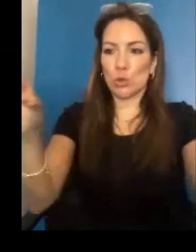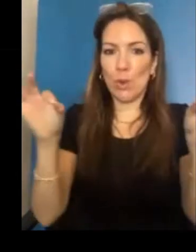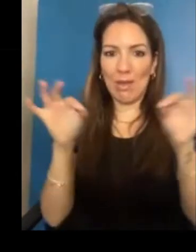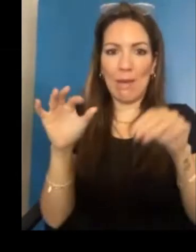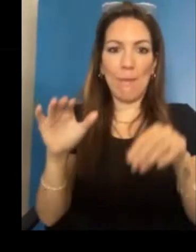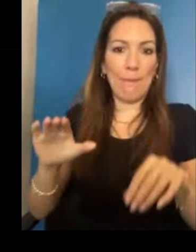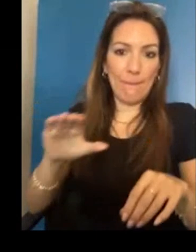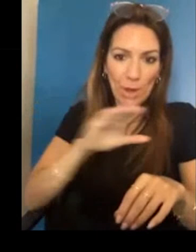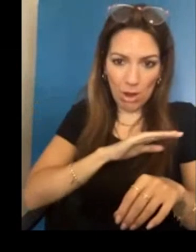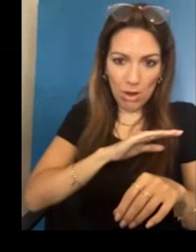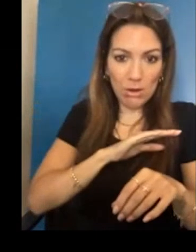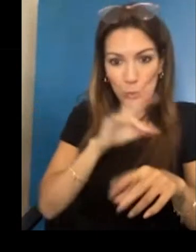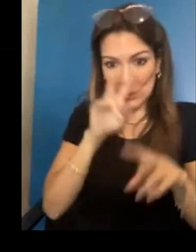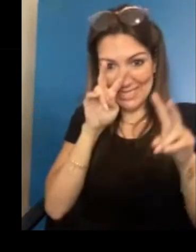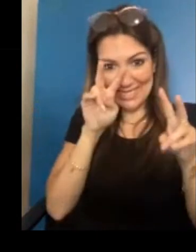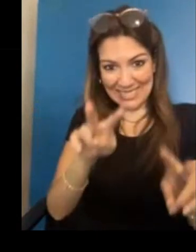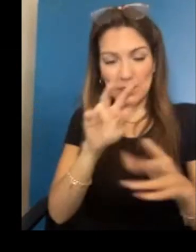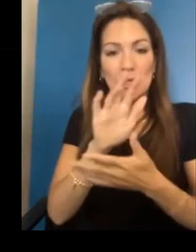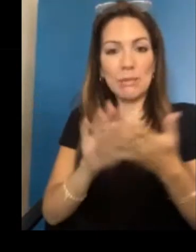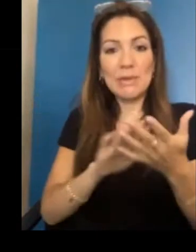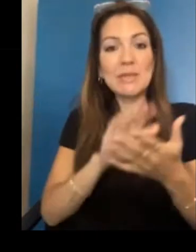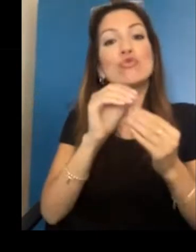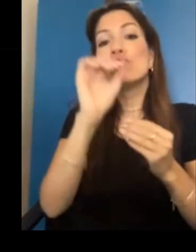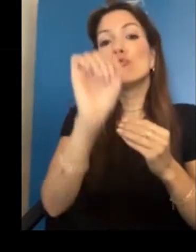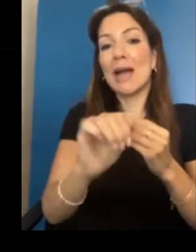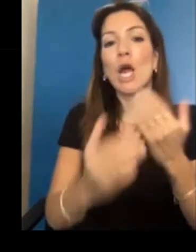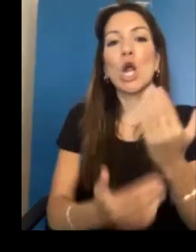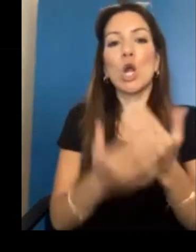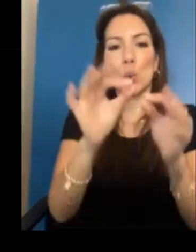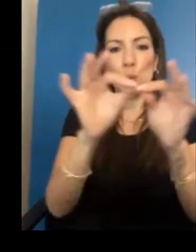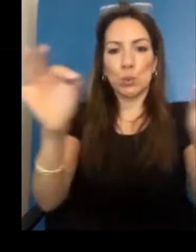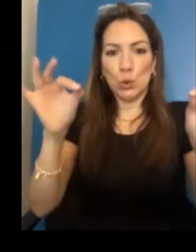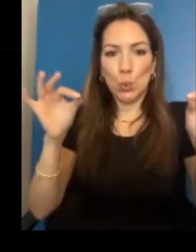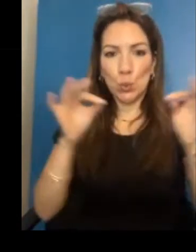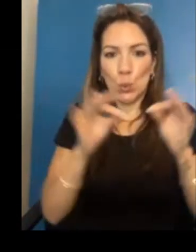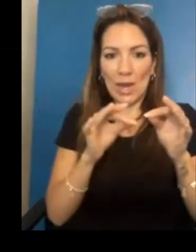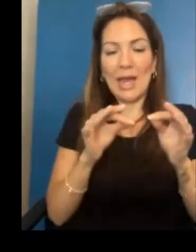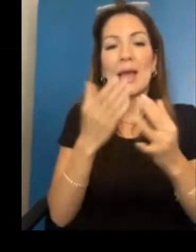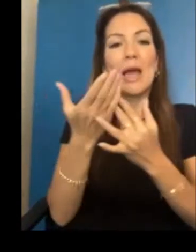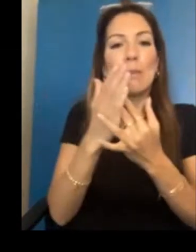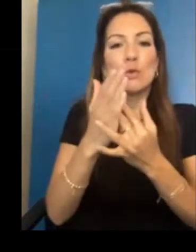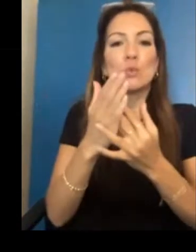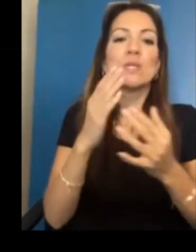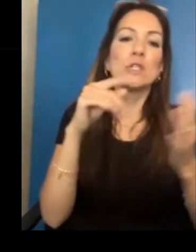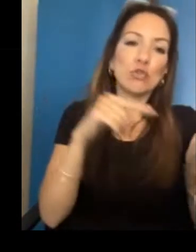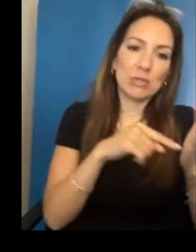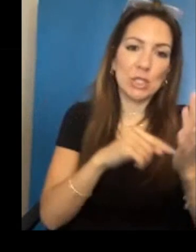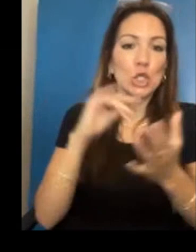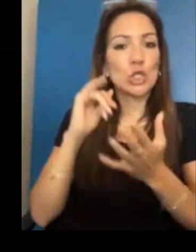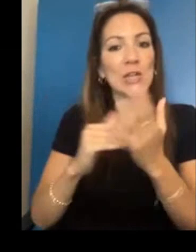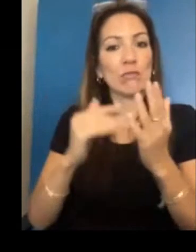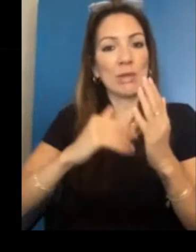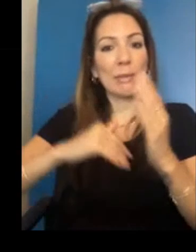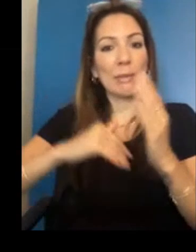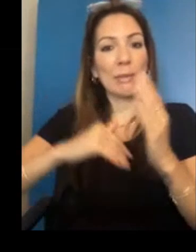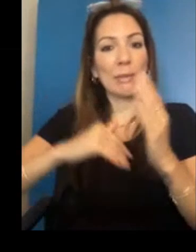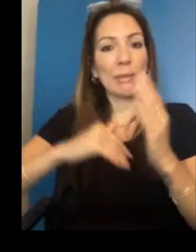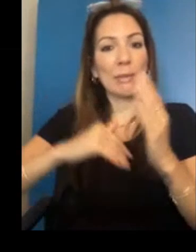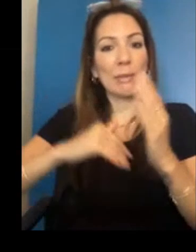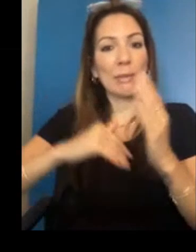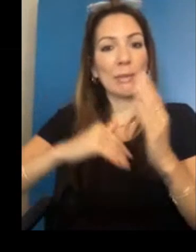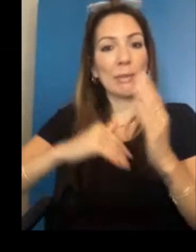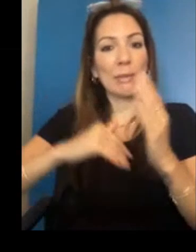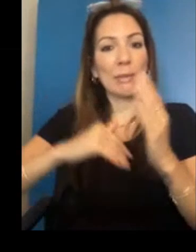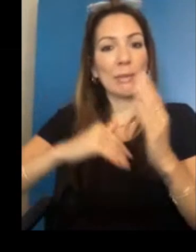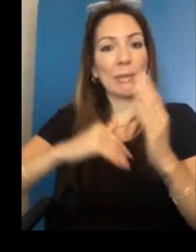So we're going to have this, as Bruce said, new square in between Trinity and Shaftesbury building that will have retail facilities. There'll also be